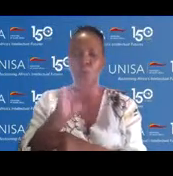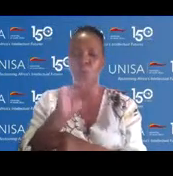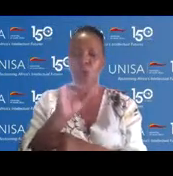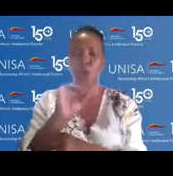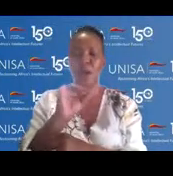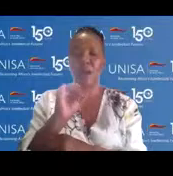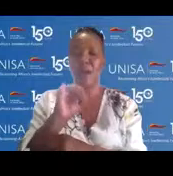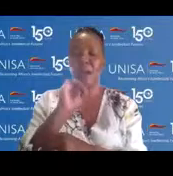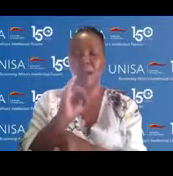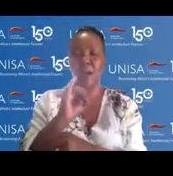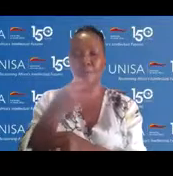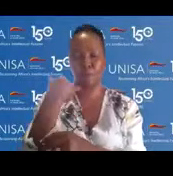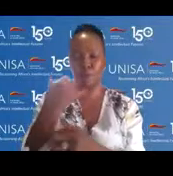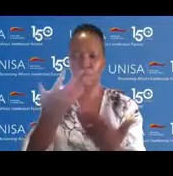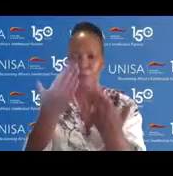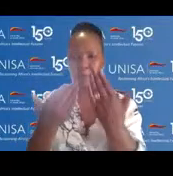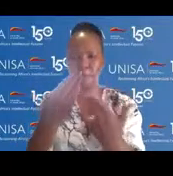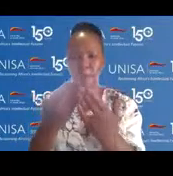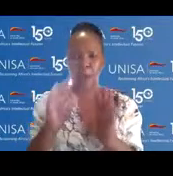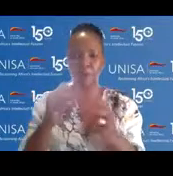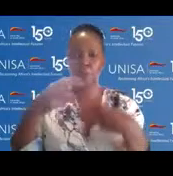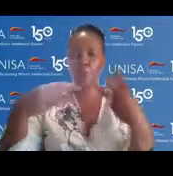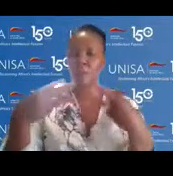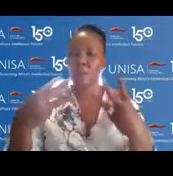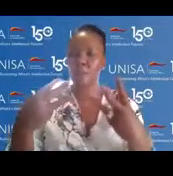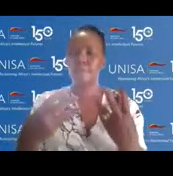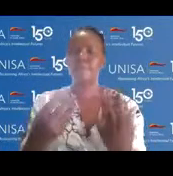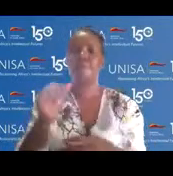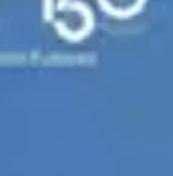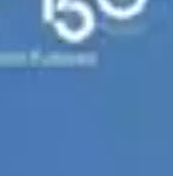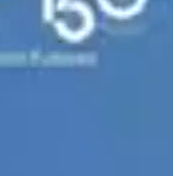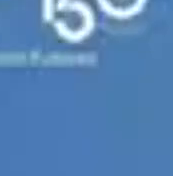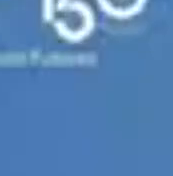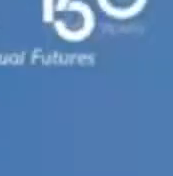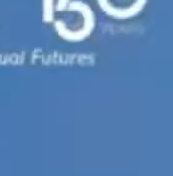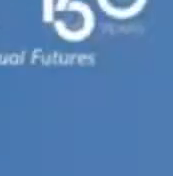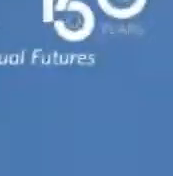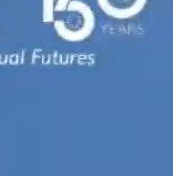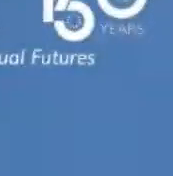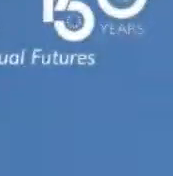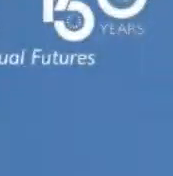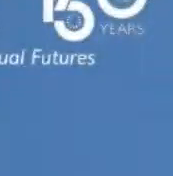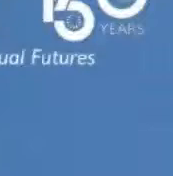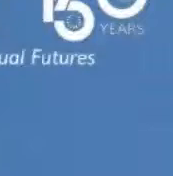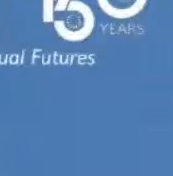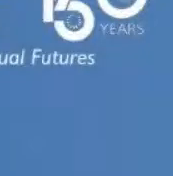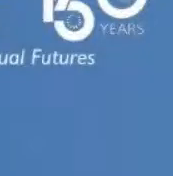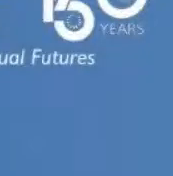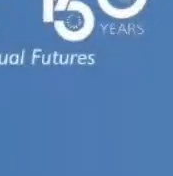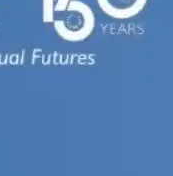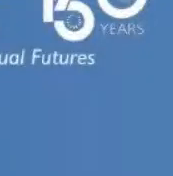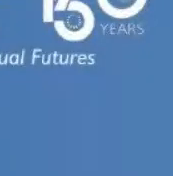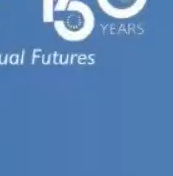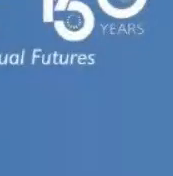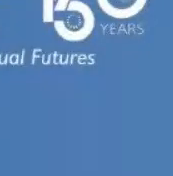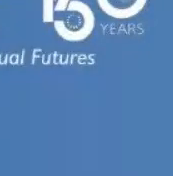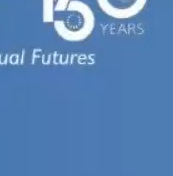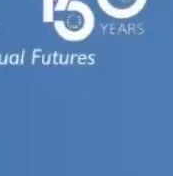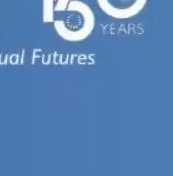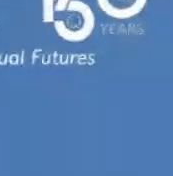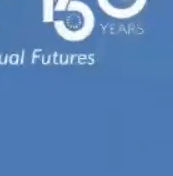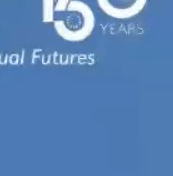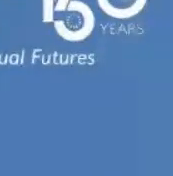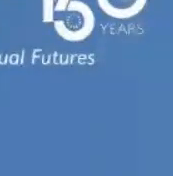side? Yes, so it's actually quite similar. It's actually baked into the